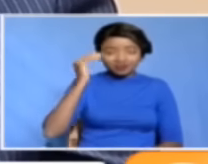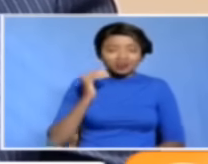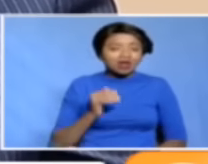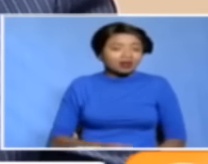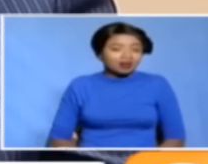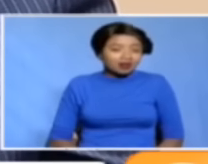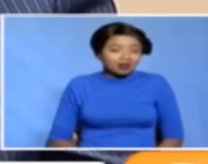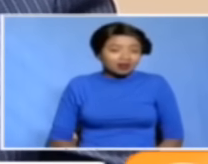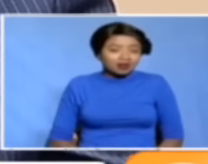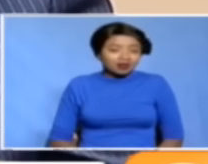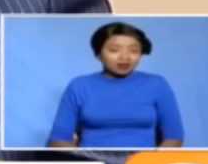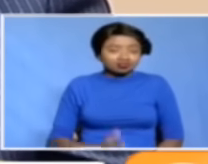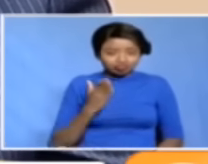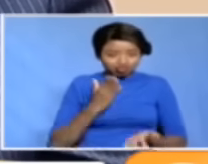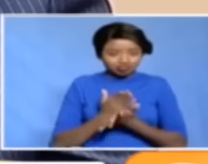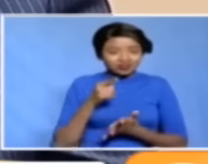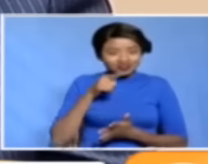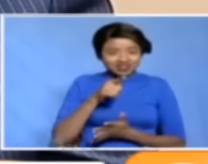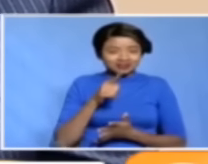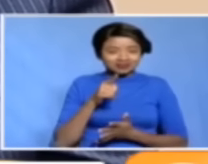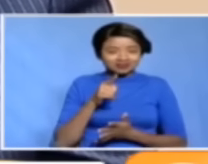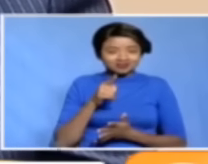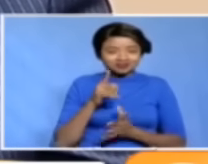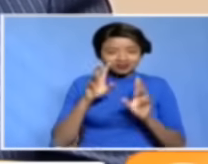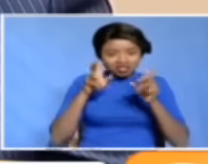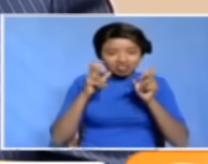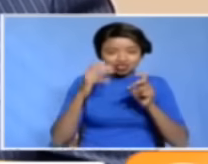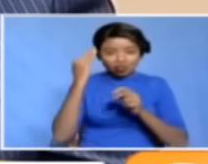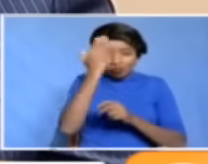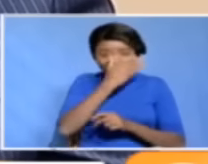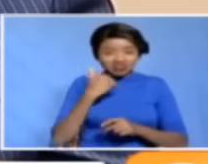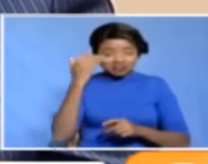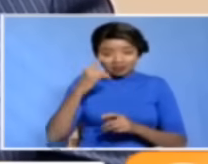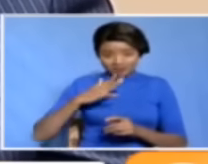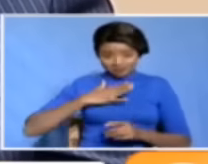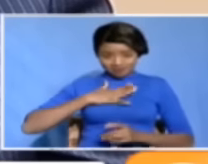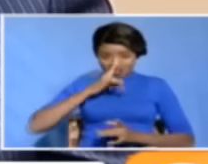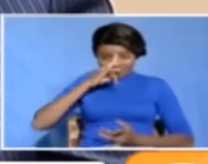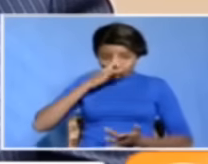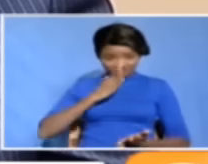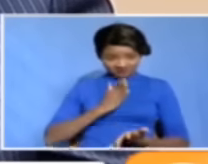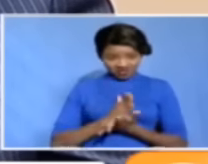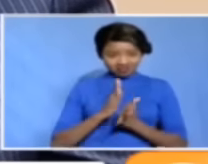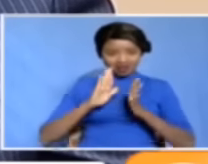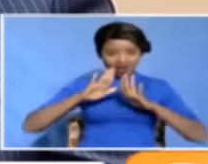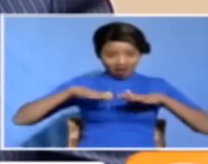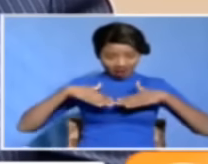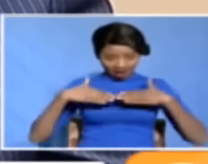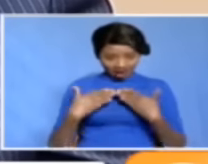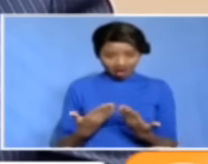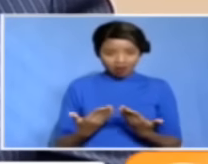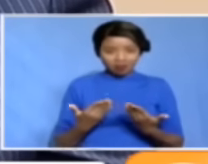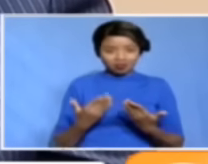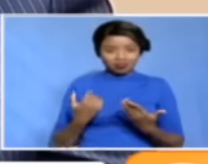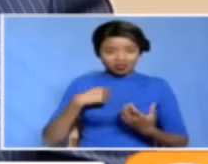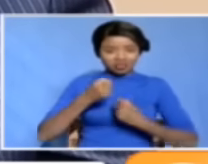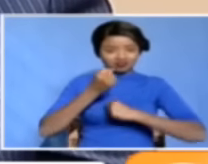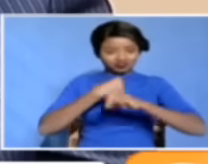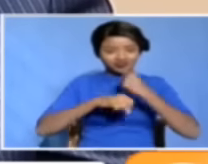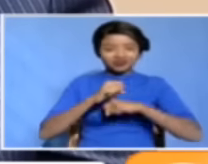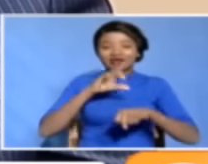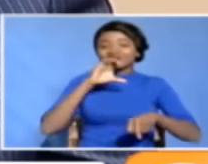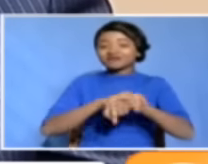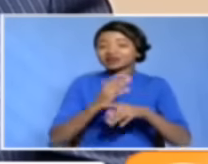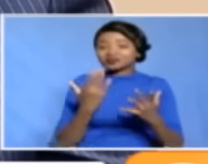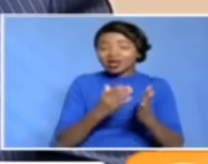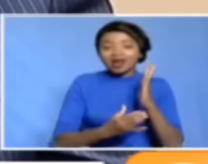categorical on the matter of hijab. When it comes to our faith and how we practice, it's found in Article